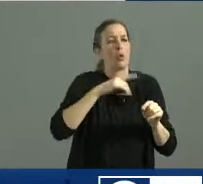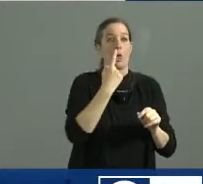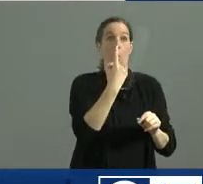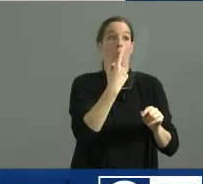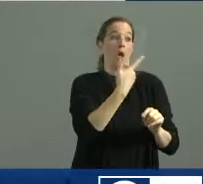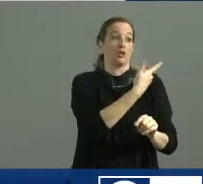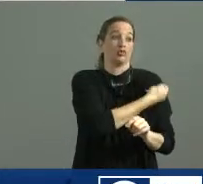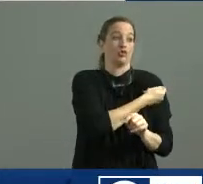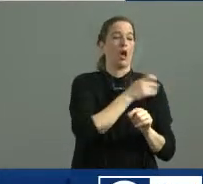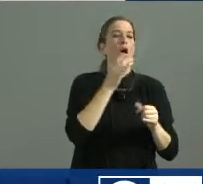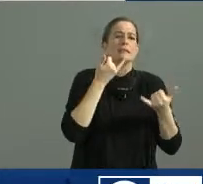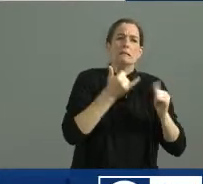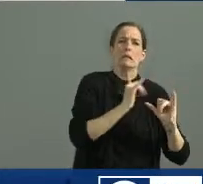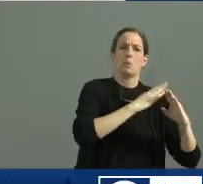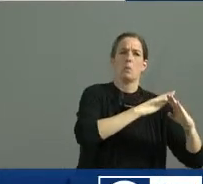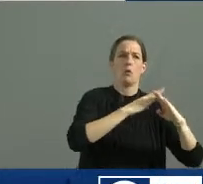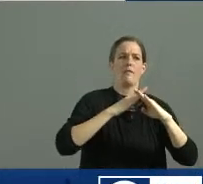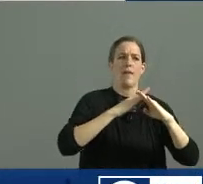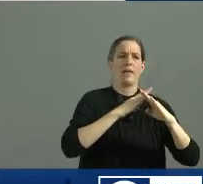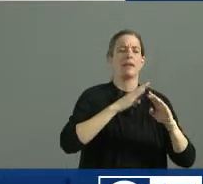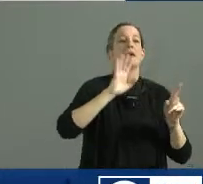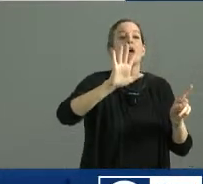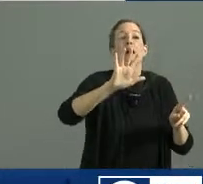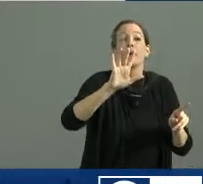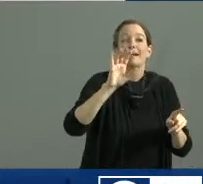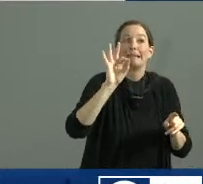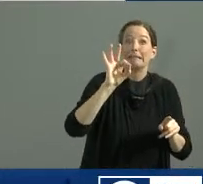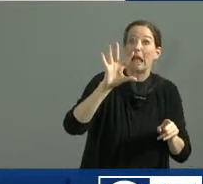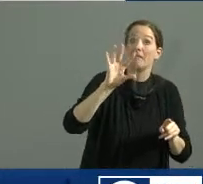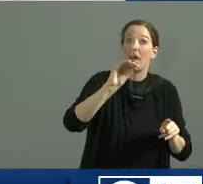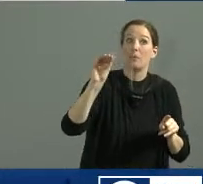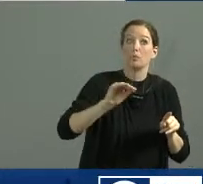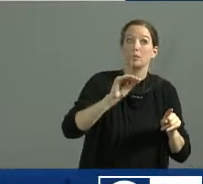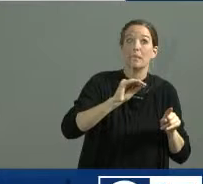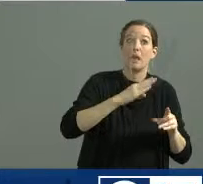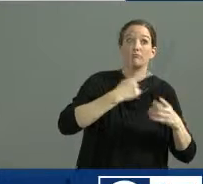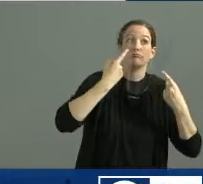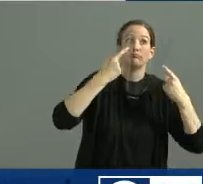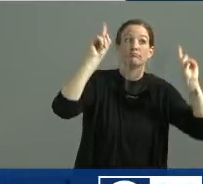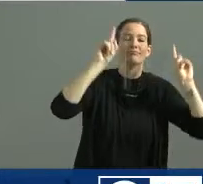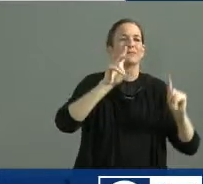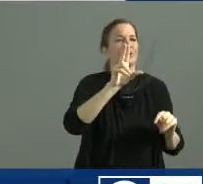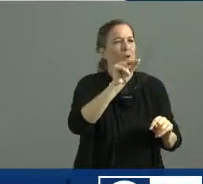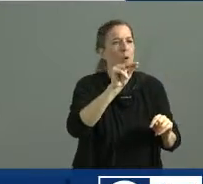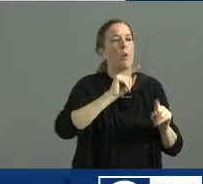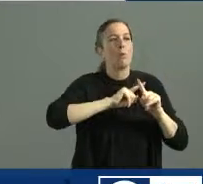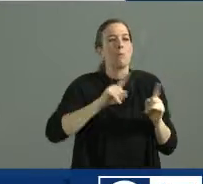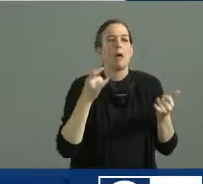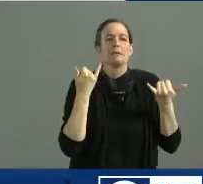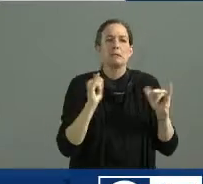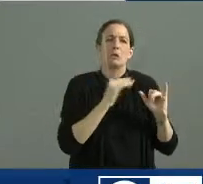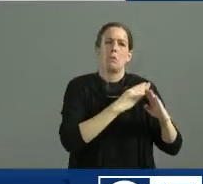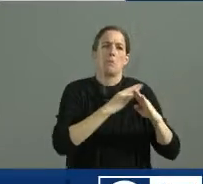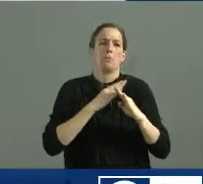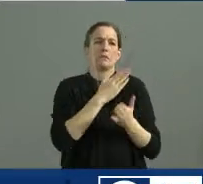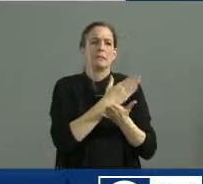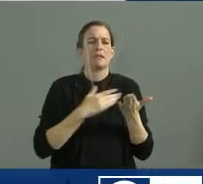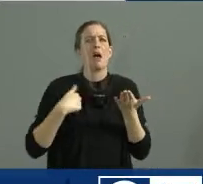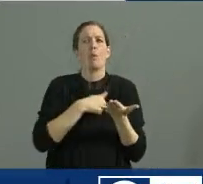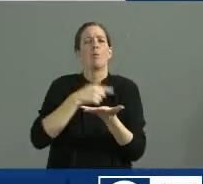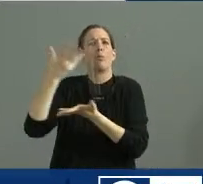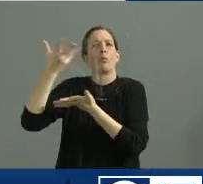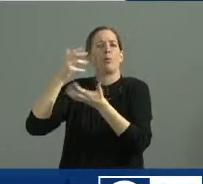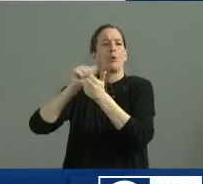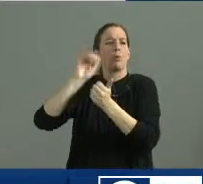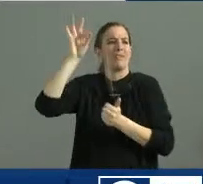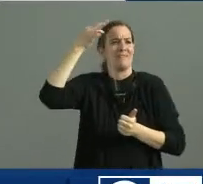the 95%, but we would continue to communicate with the federal government on that. Got it. And then have